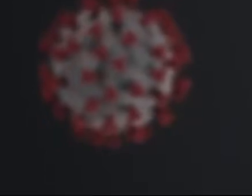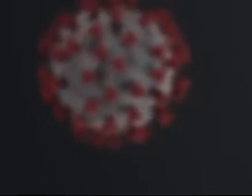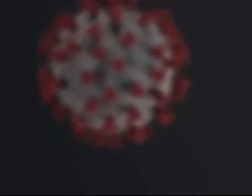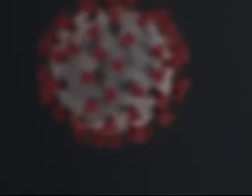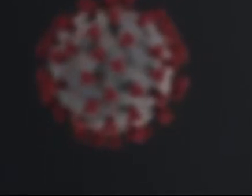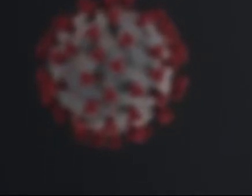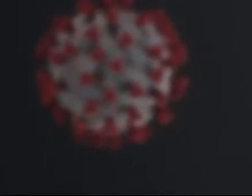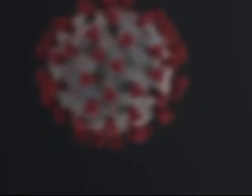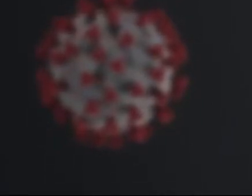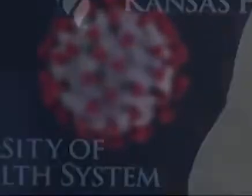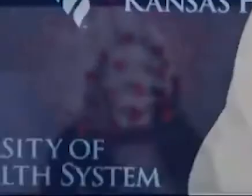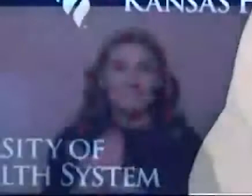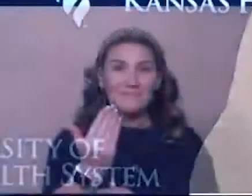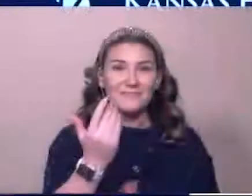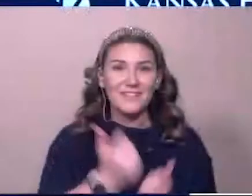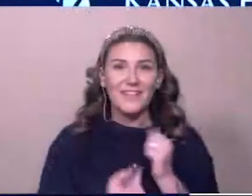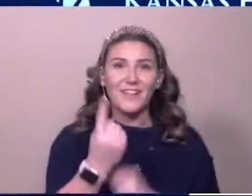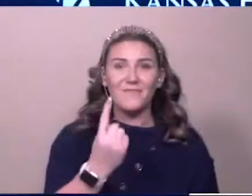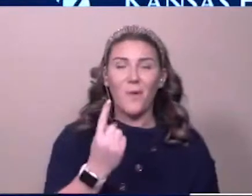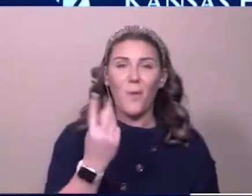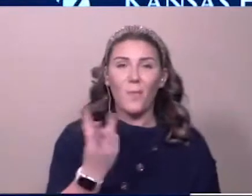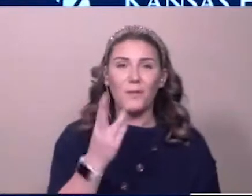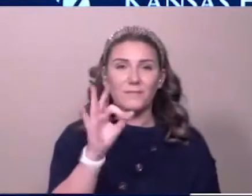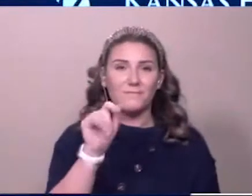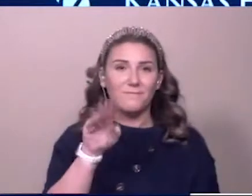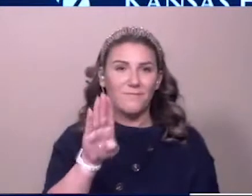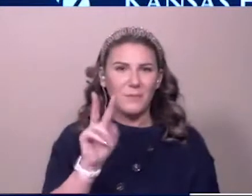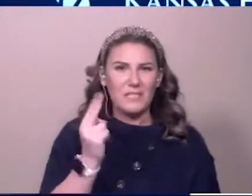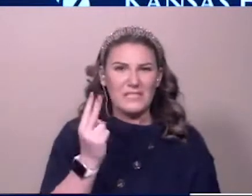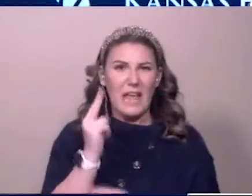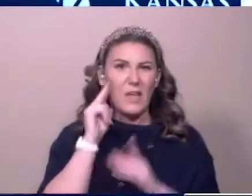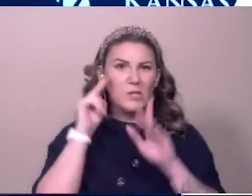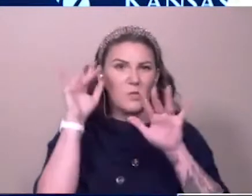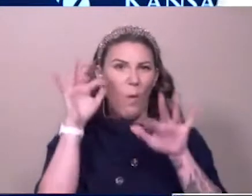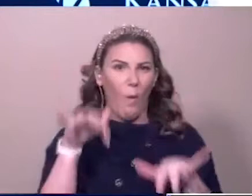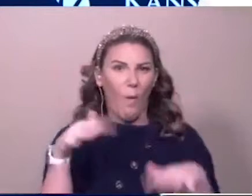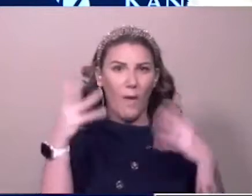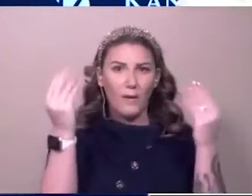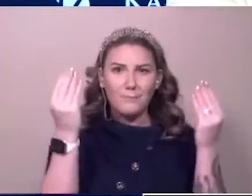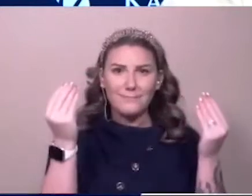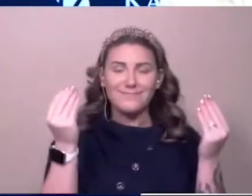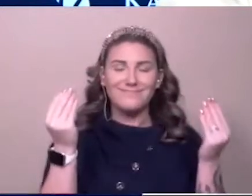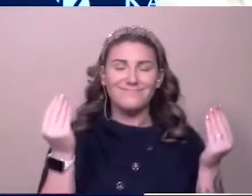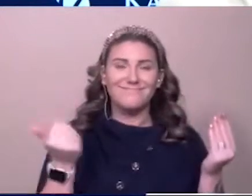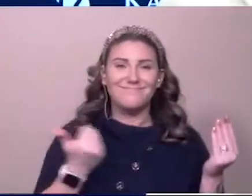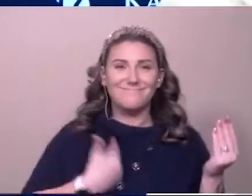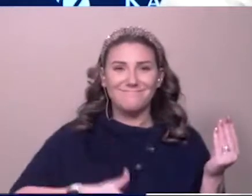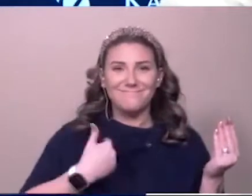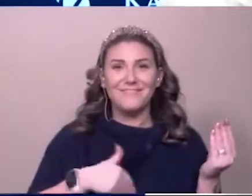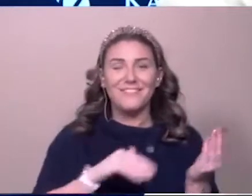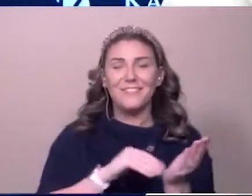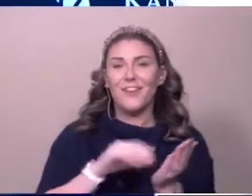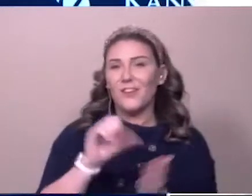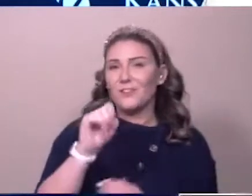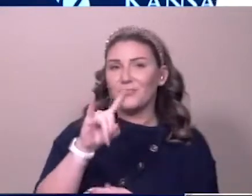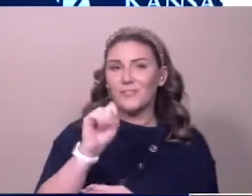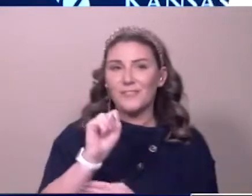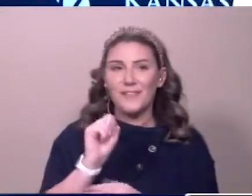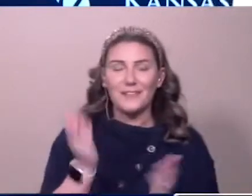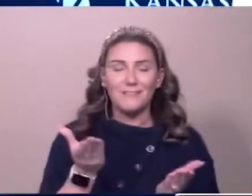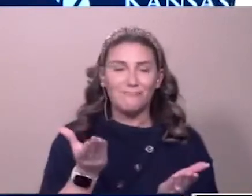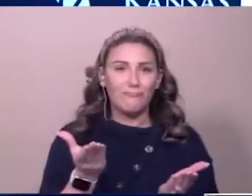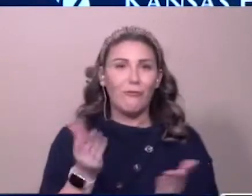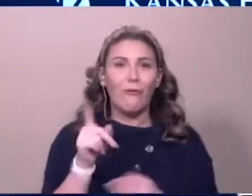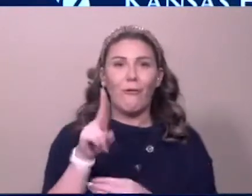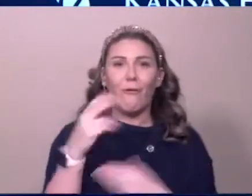Good morning, everyone. It's Wednesday, February the 2nd. There's snow outside. I'm Dr. Stephen Stites, Chief Medical Officer here at the University of Kansas Health System, broadcasting